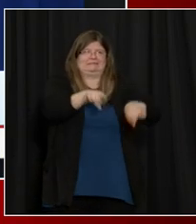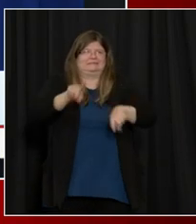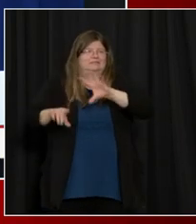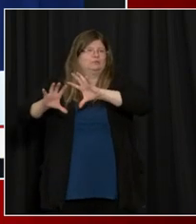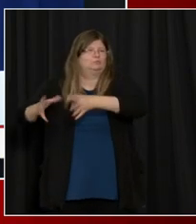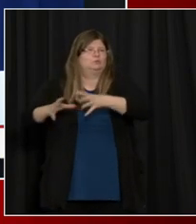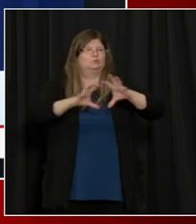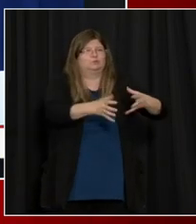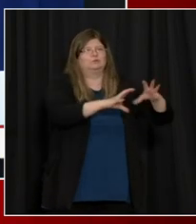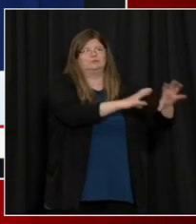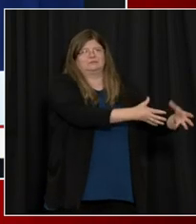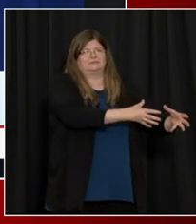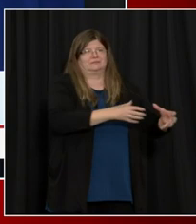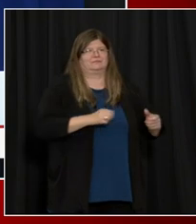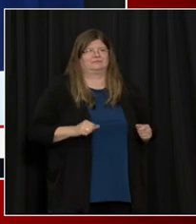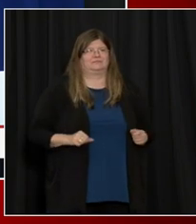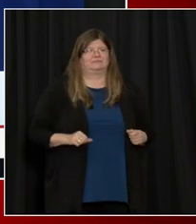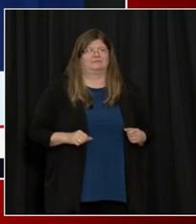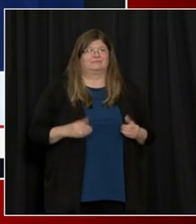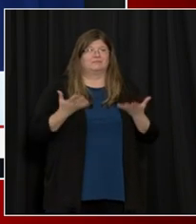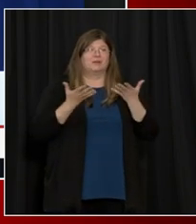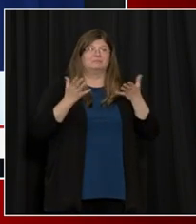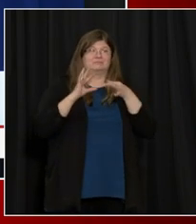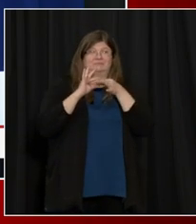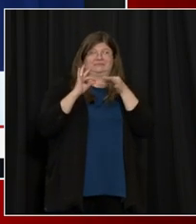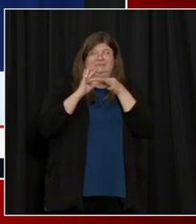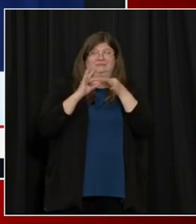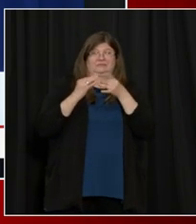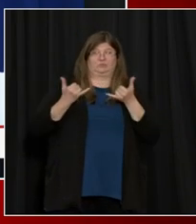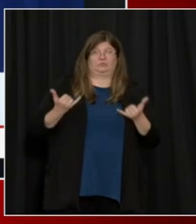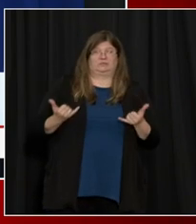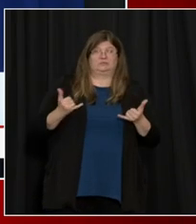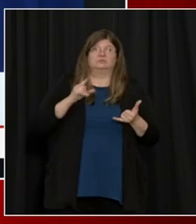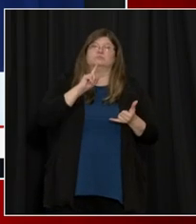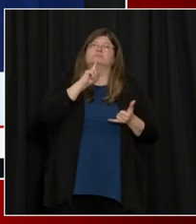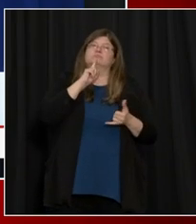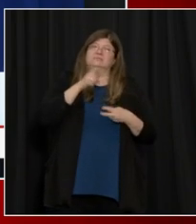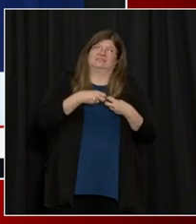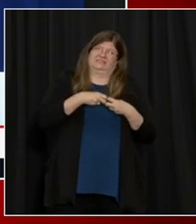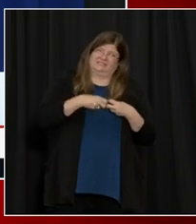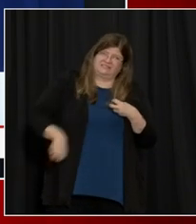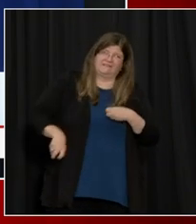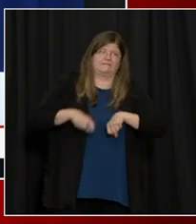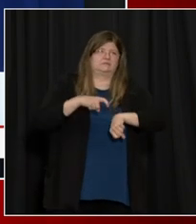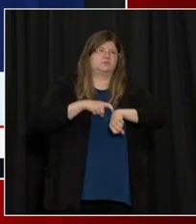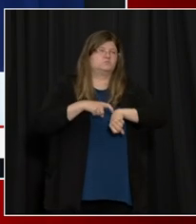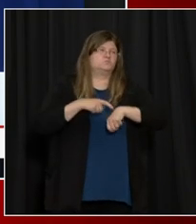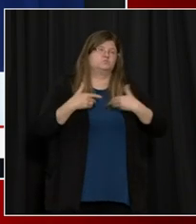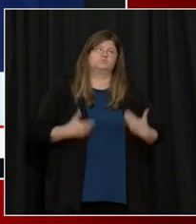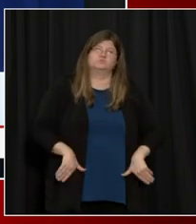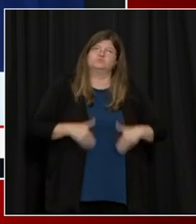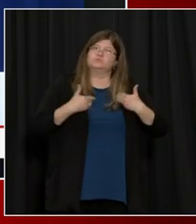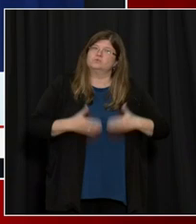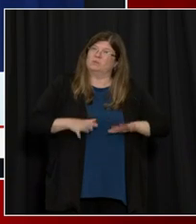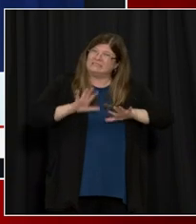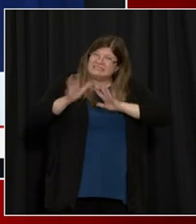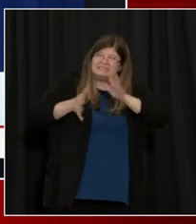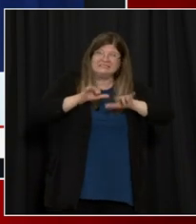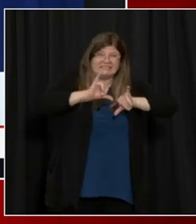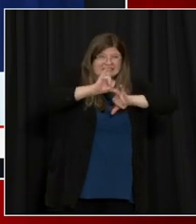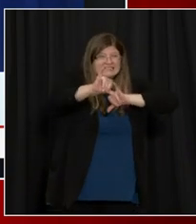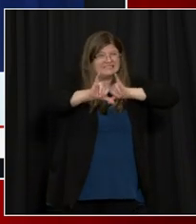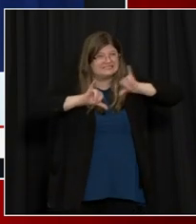said this before, I think, this is very difficult for people to have to stay inside. This is a change for all of